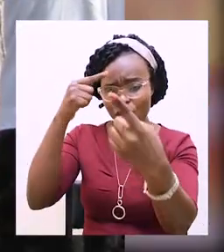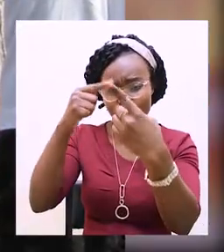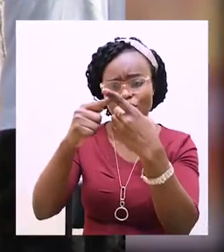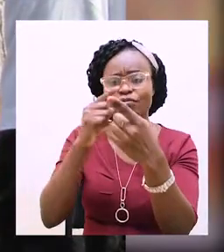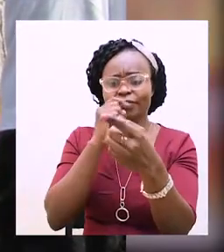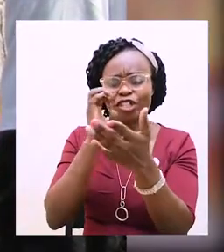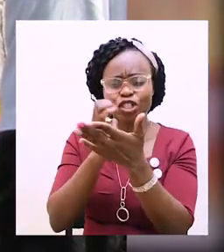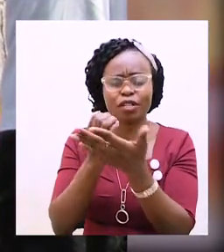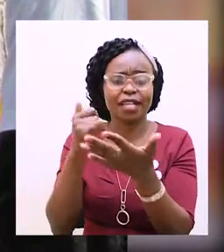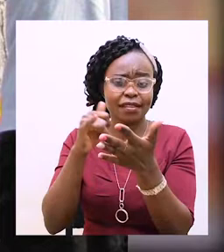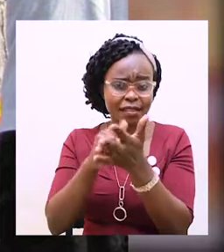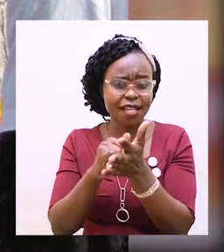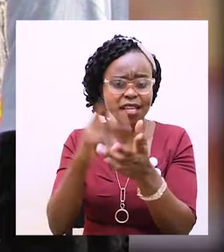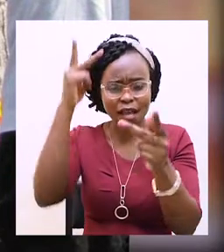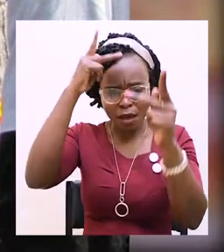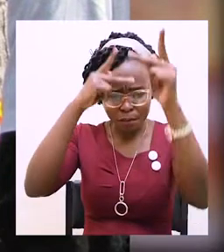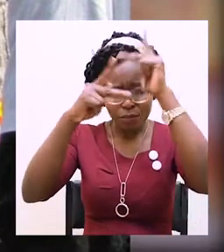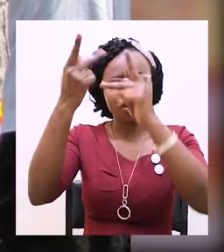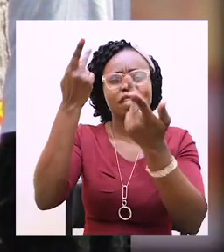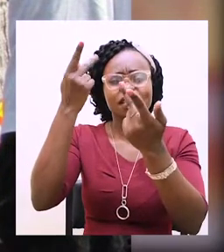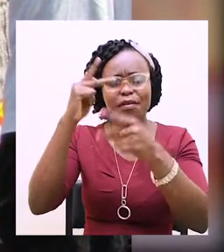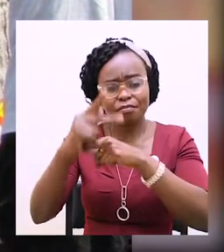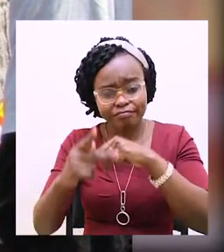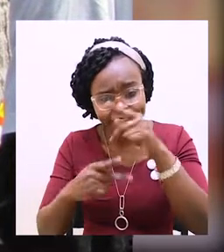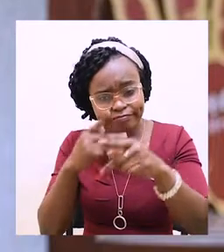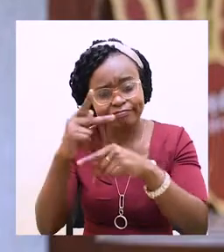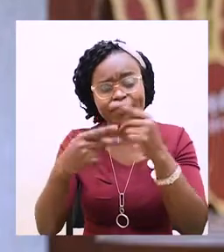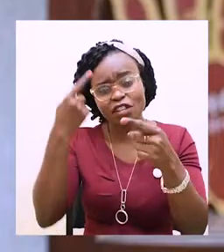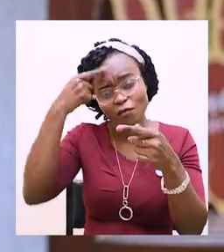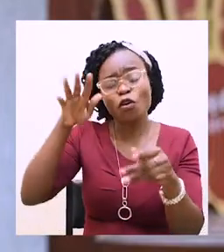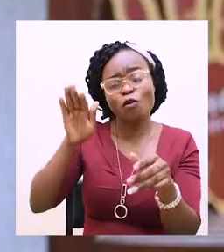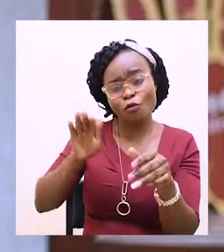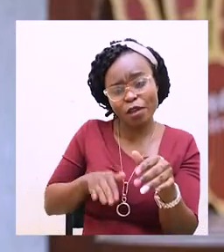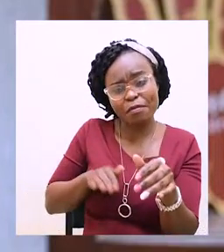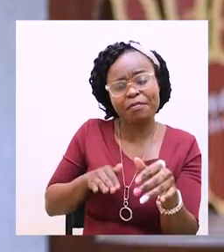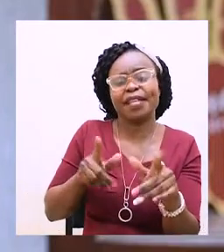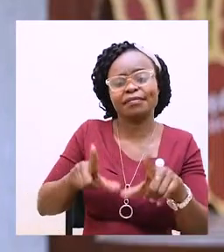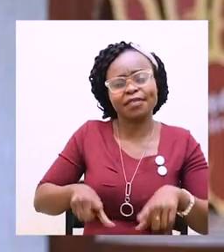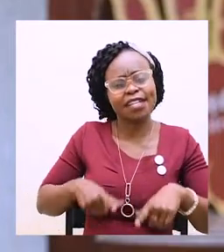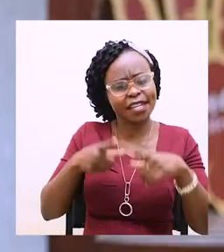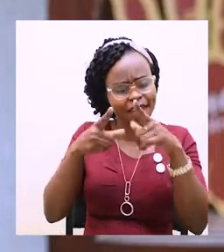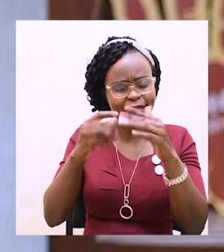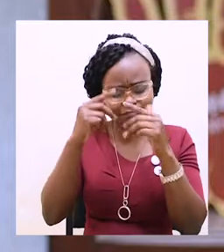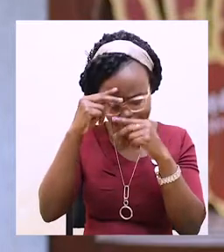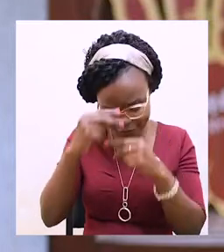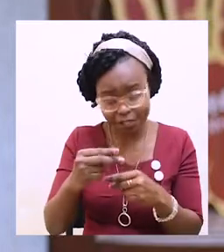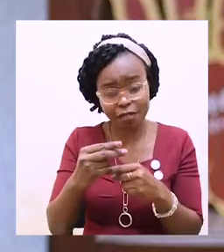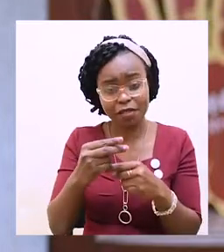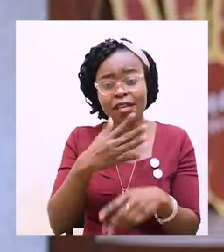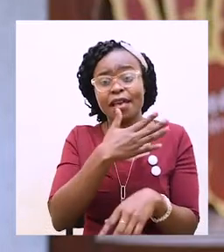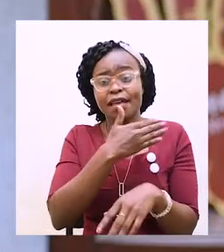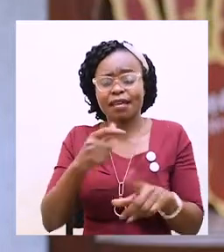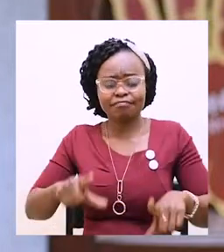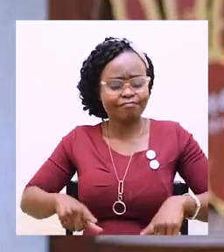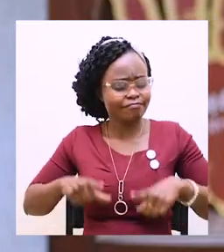we are seeing to policy processes that are ensuring that women live in dignity and